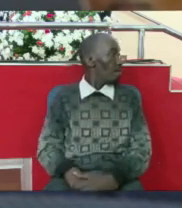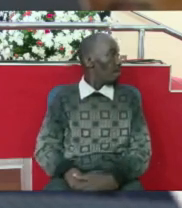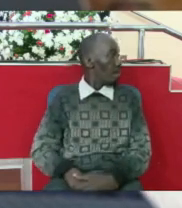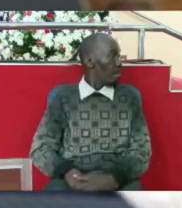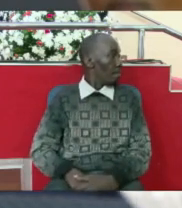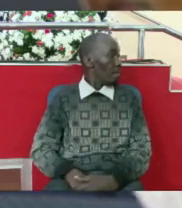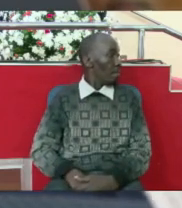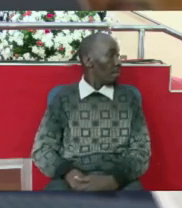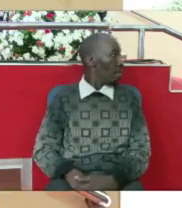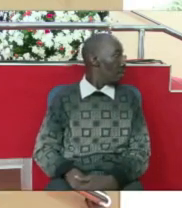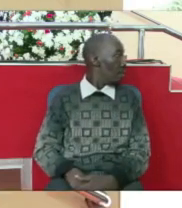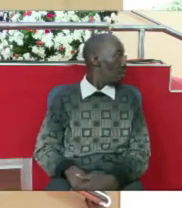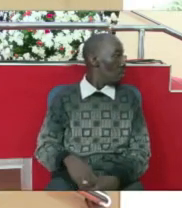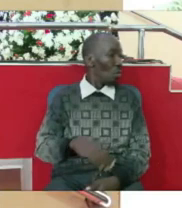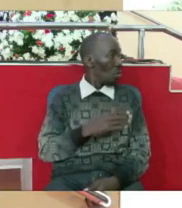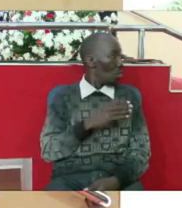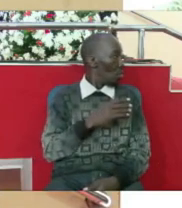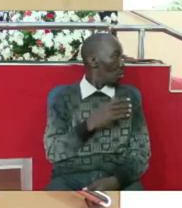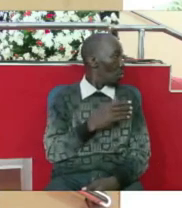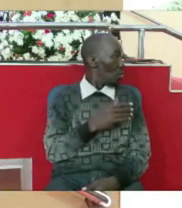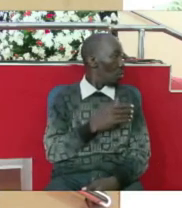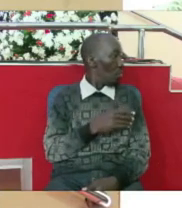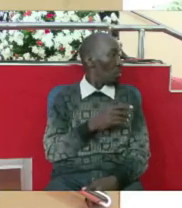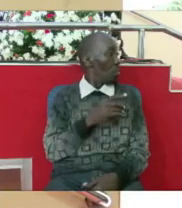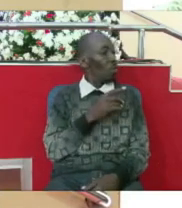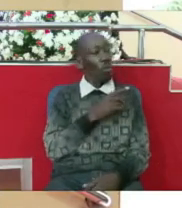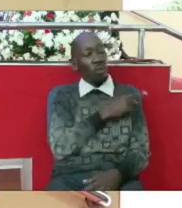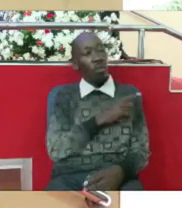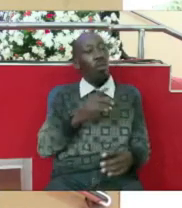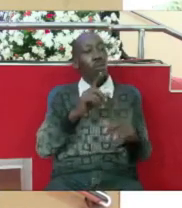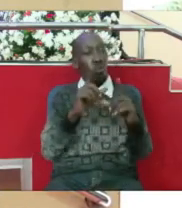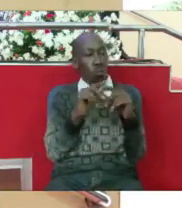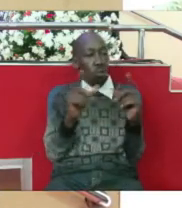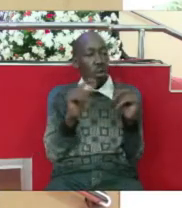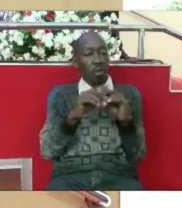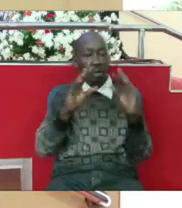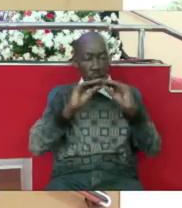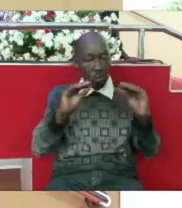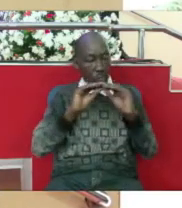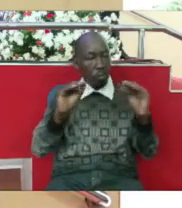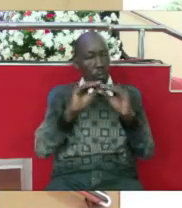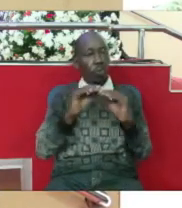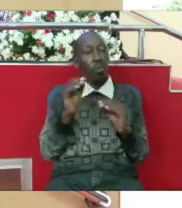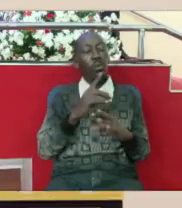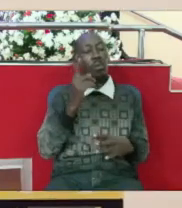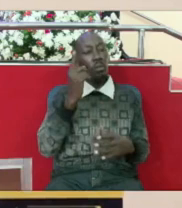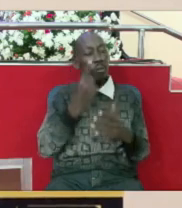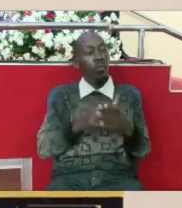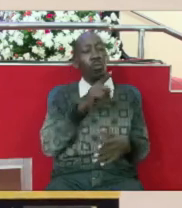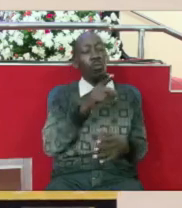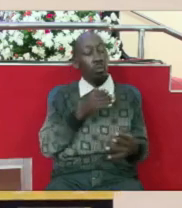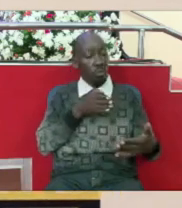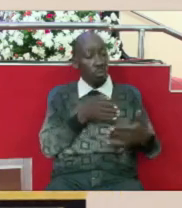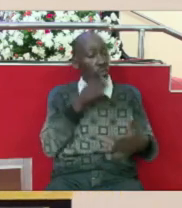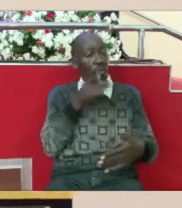Now, Millicent, how do you overcome fear? What does the scripture teach is the antidote for fear?